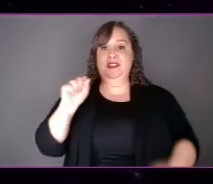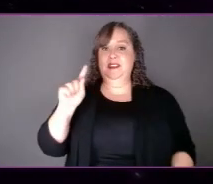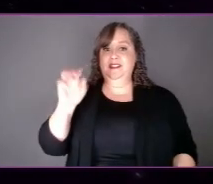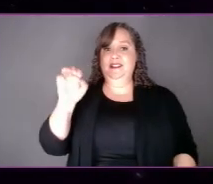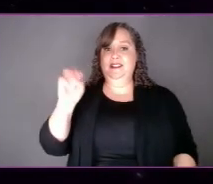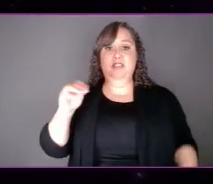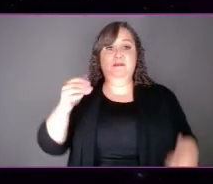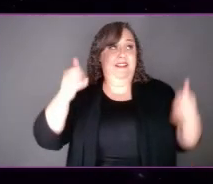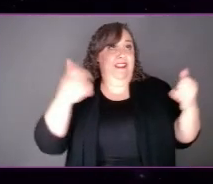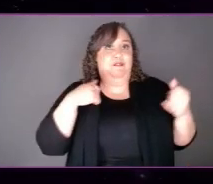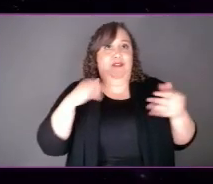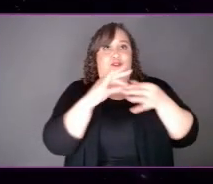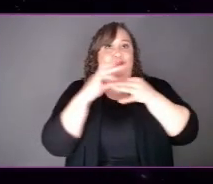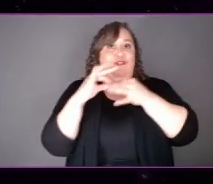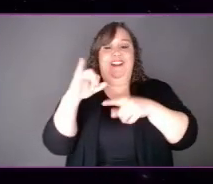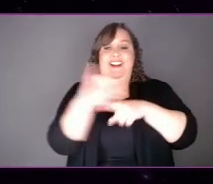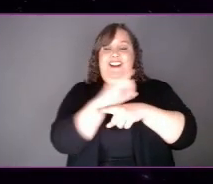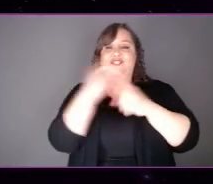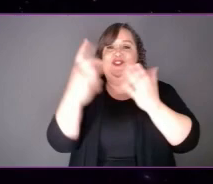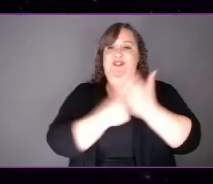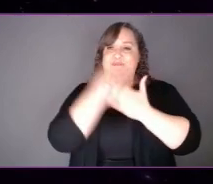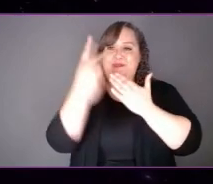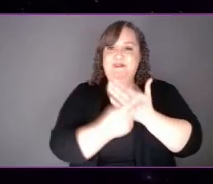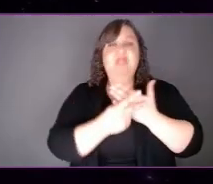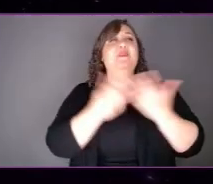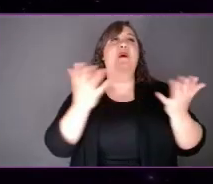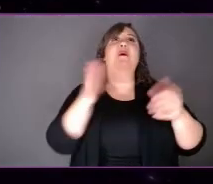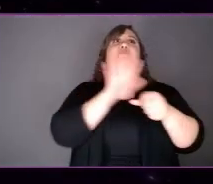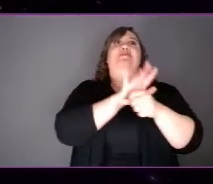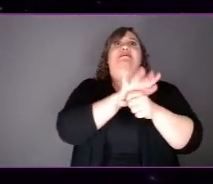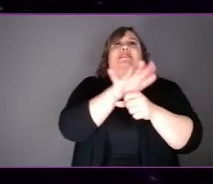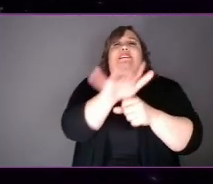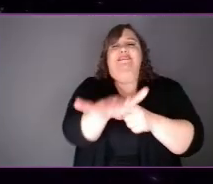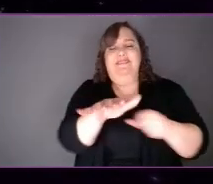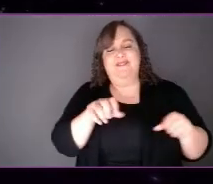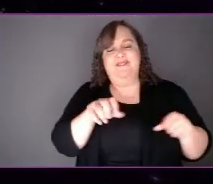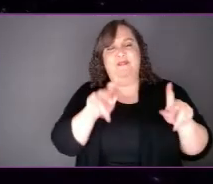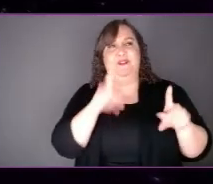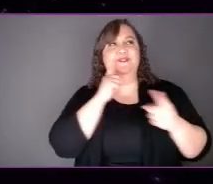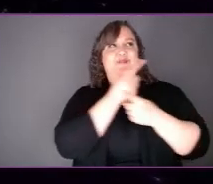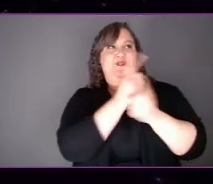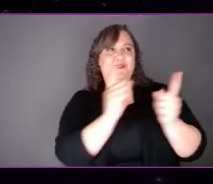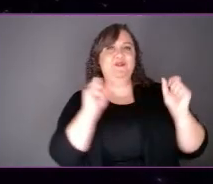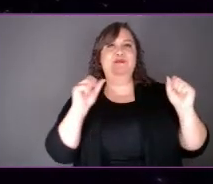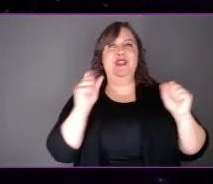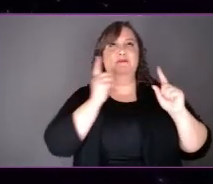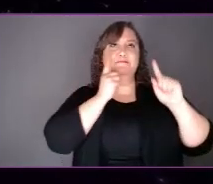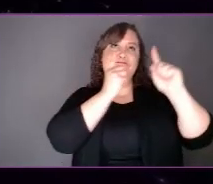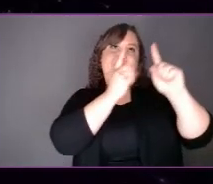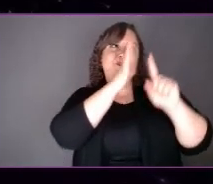So there's plenty of opportunities for you to kind of pursue whatever your dreams and interests hold.